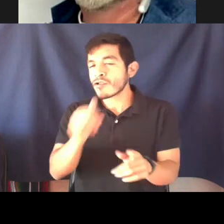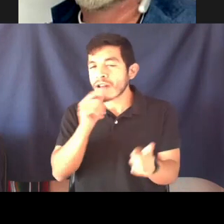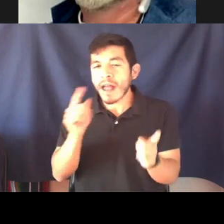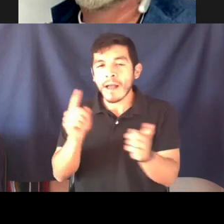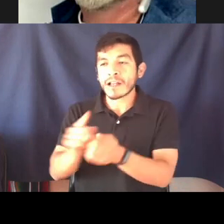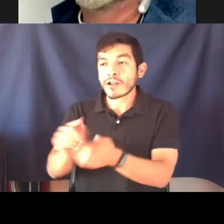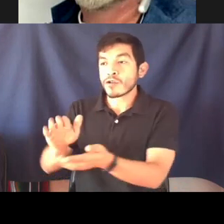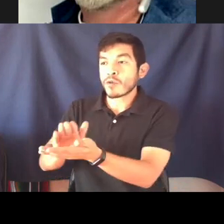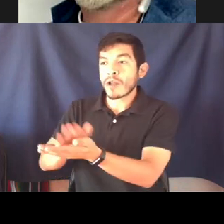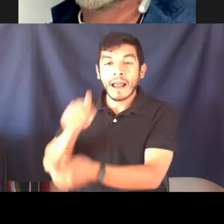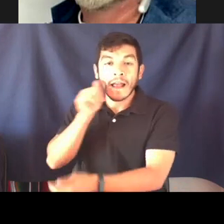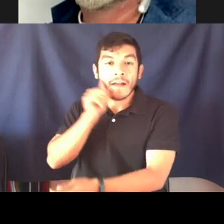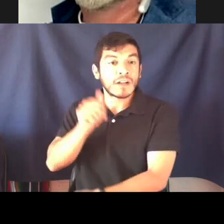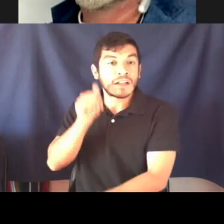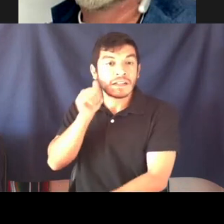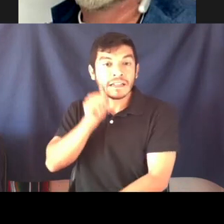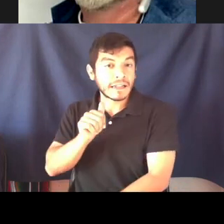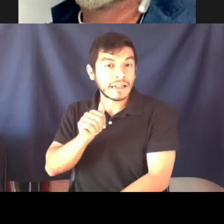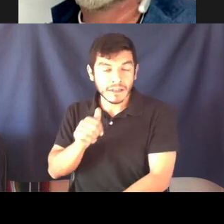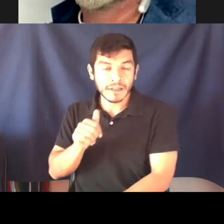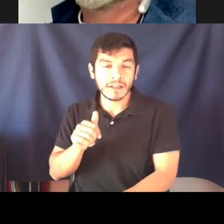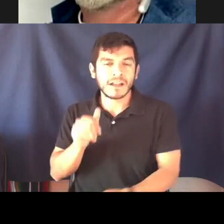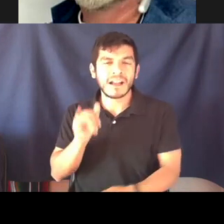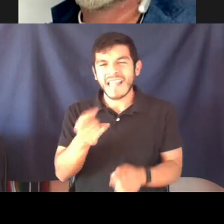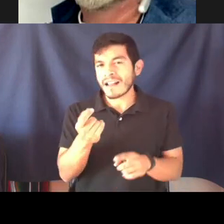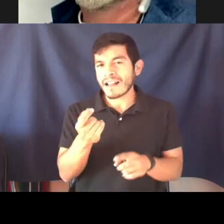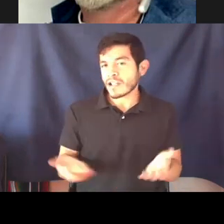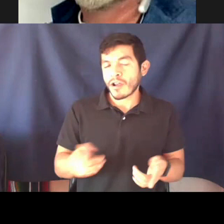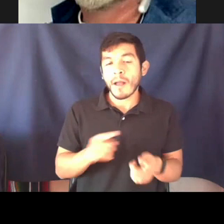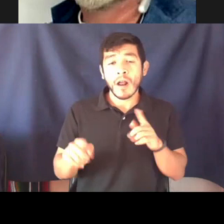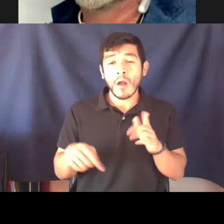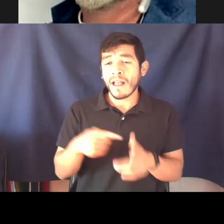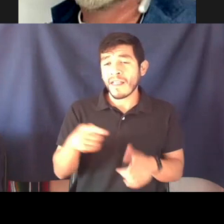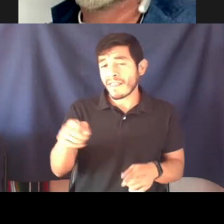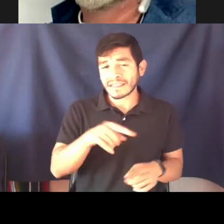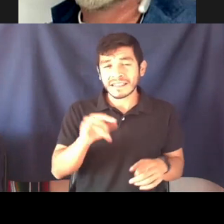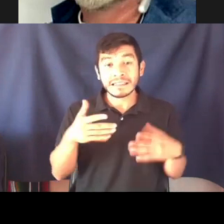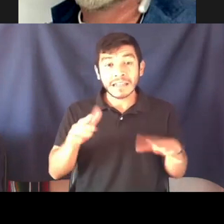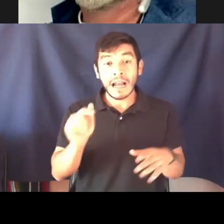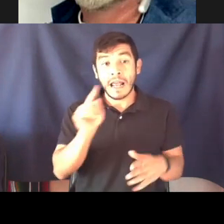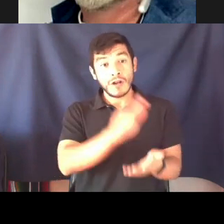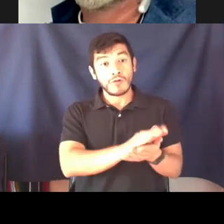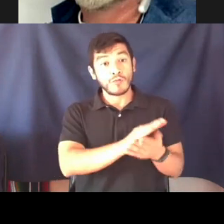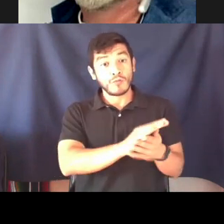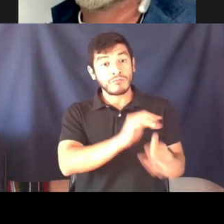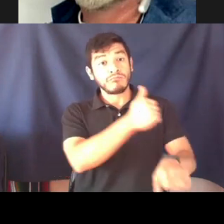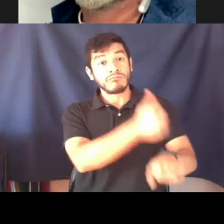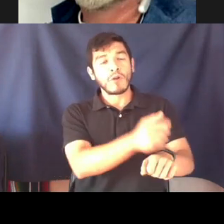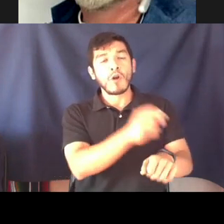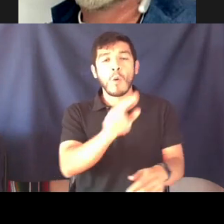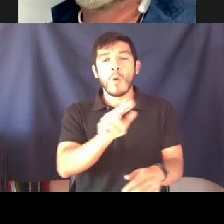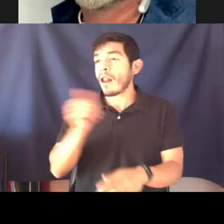little bit different here, but certainly when this is done at a school location or other location, there's a real sense of